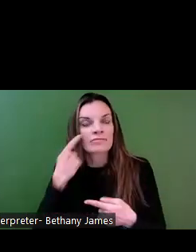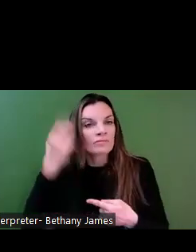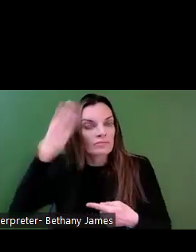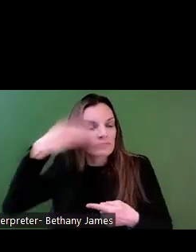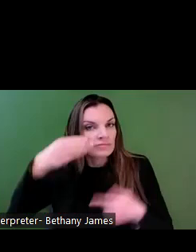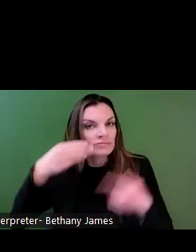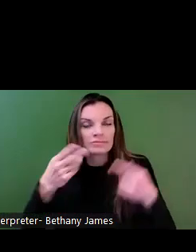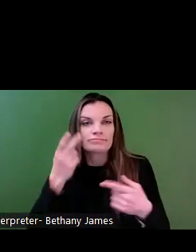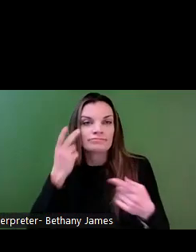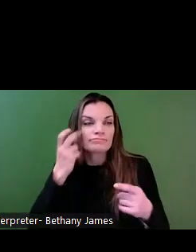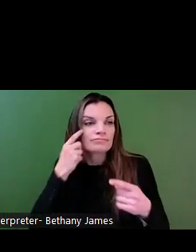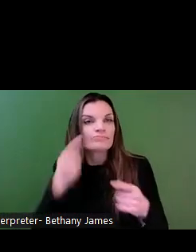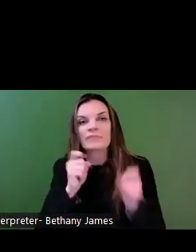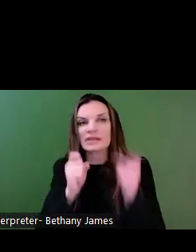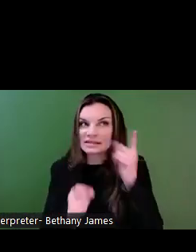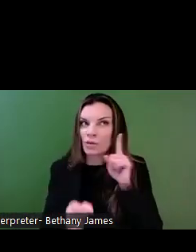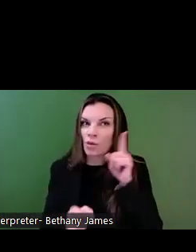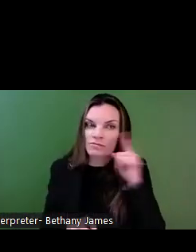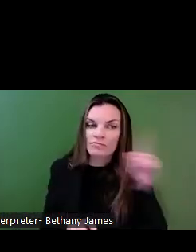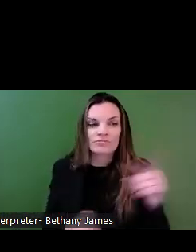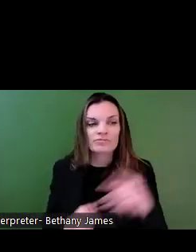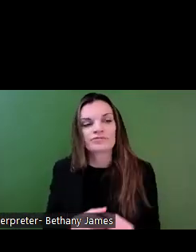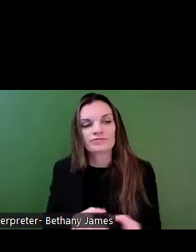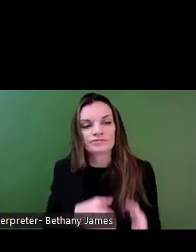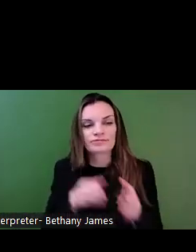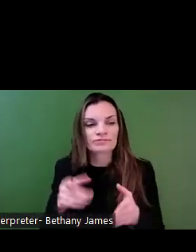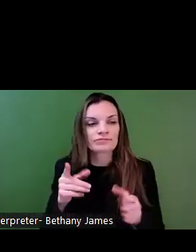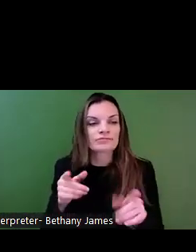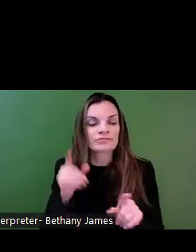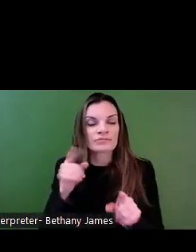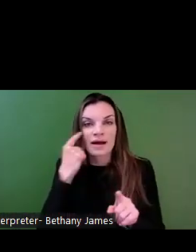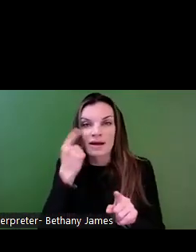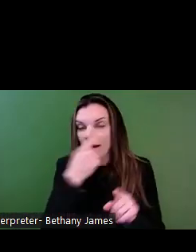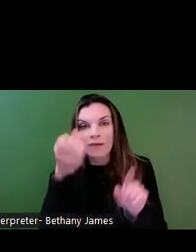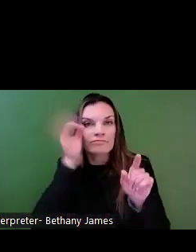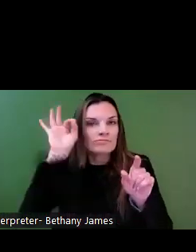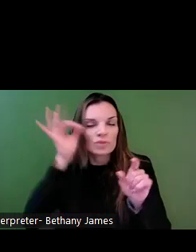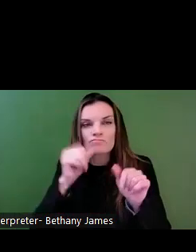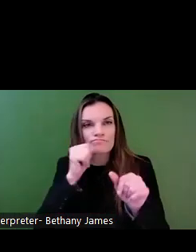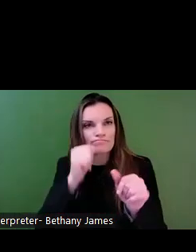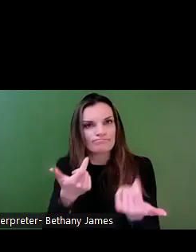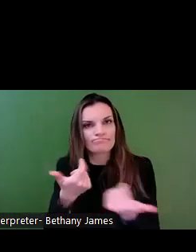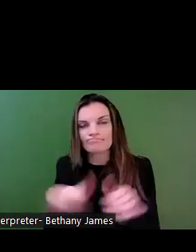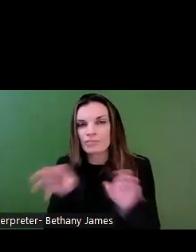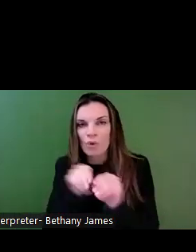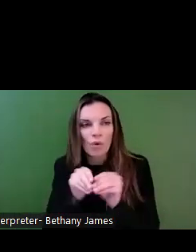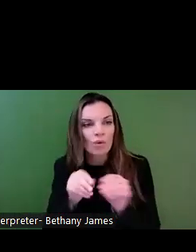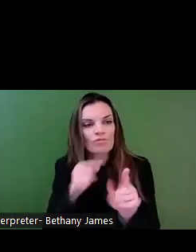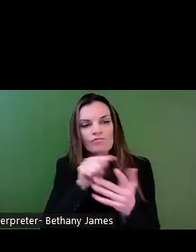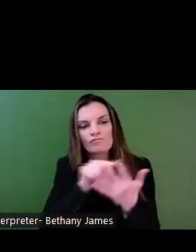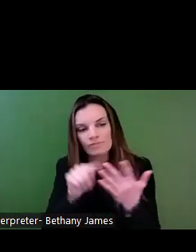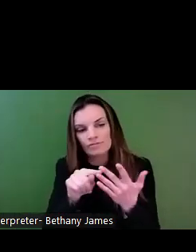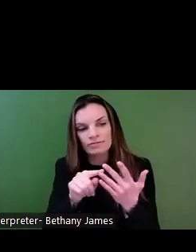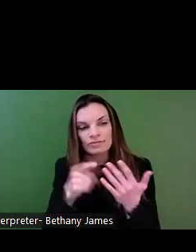movement, strabismus, which is the eye turning, ocular motor dysfunction or eye tracking control